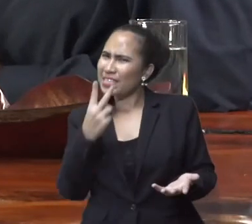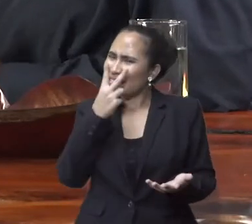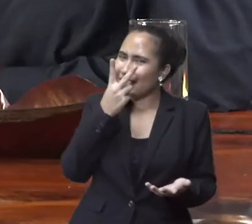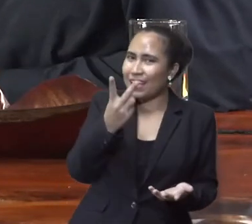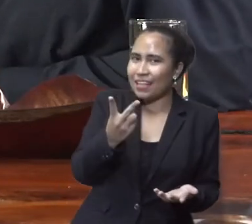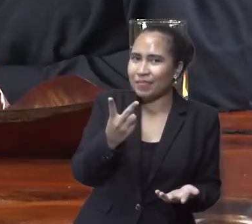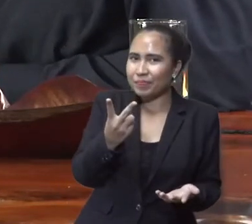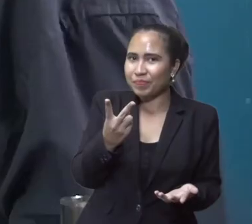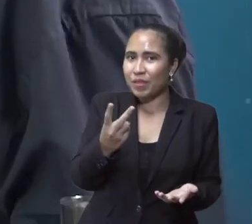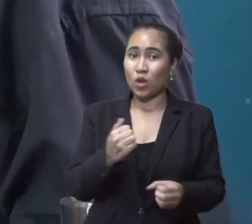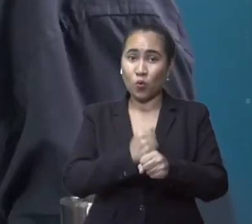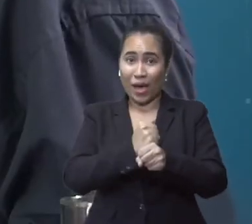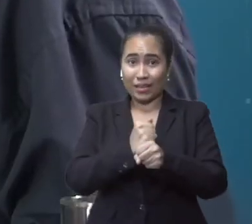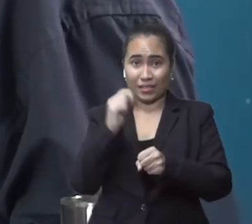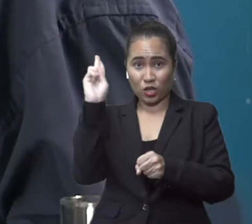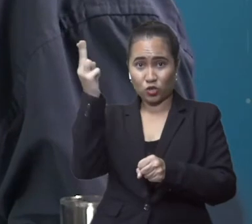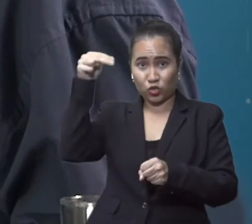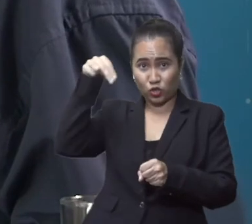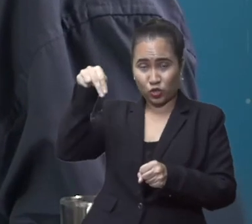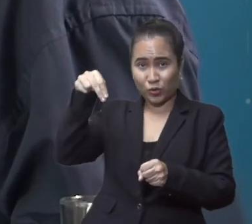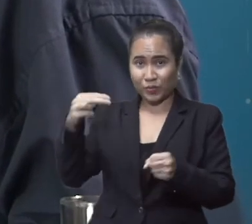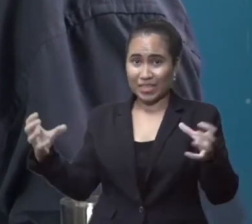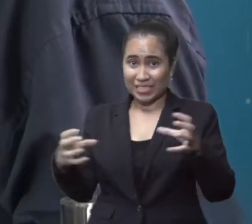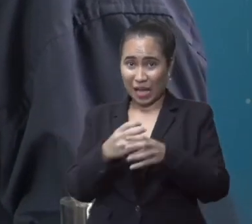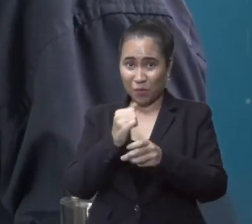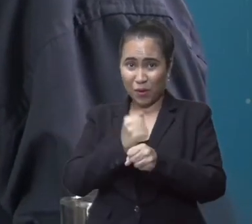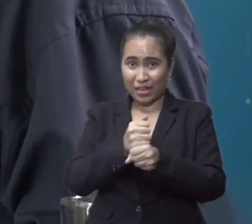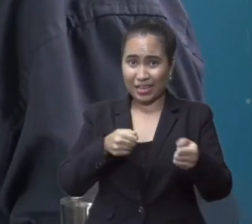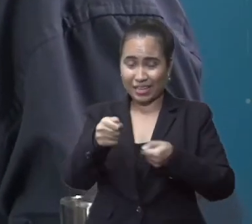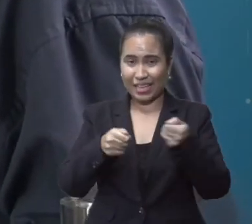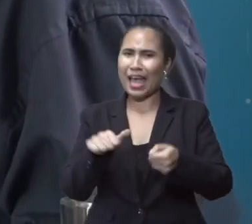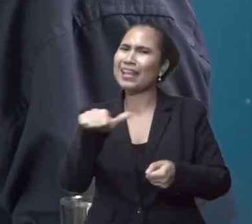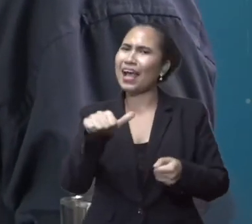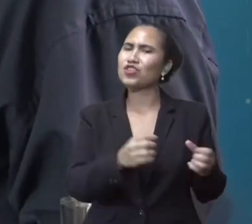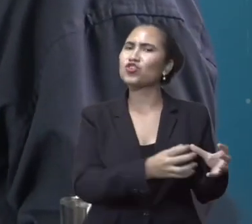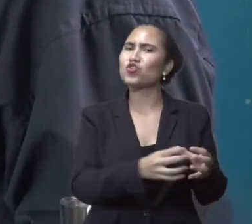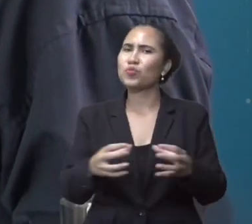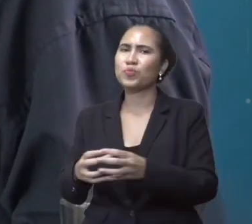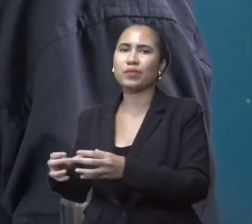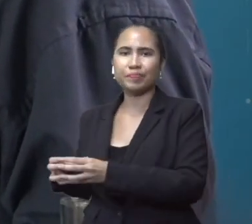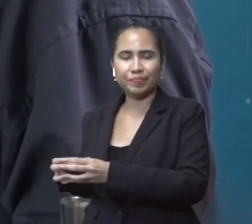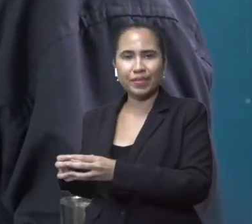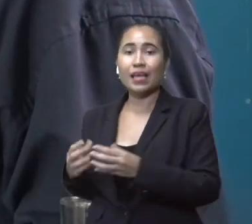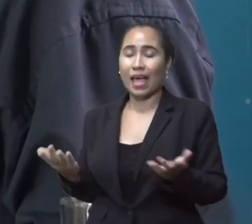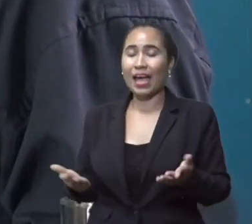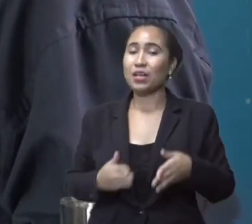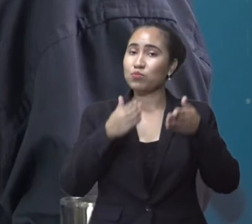sort of work the UN is doing in partnership with the government and other stakeholders. So he's going to do